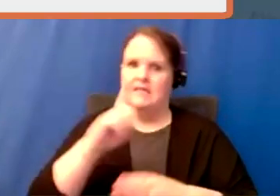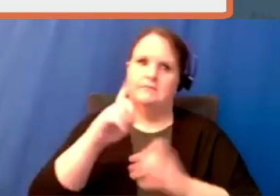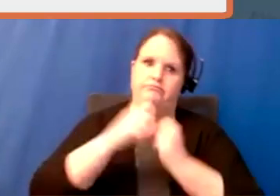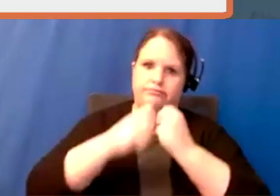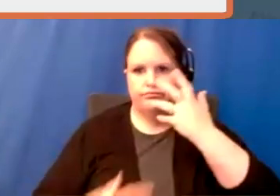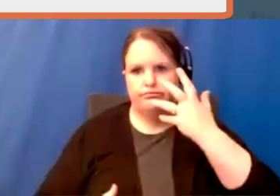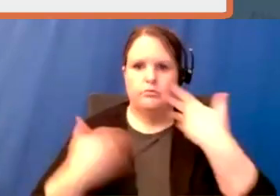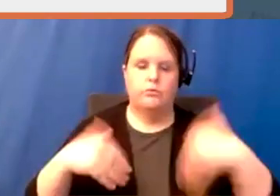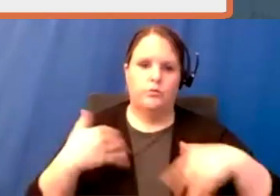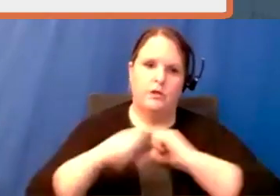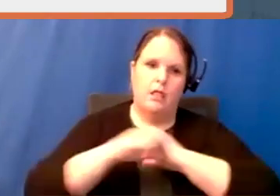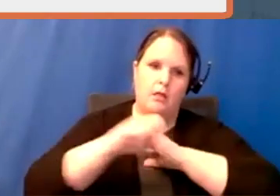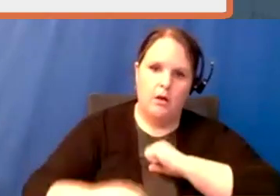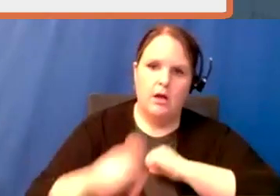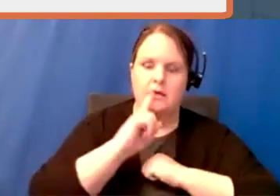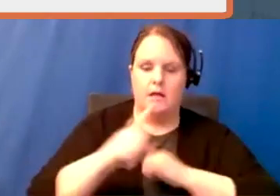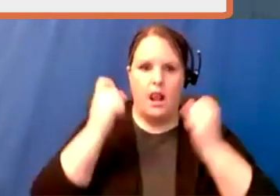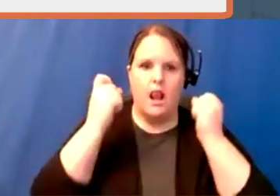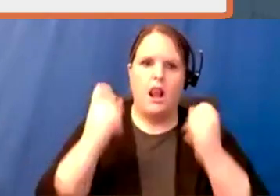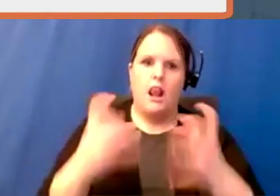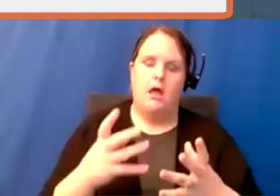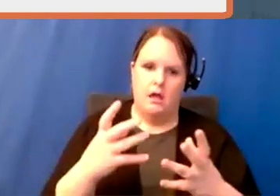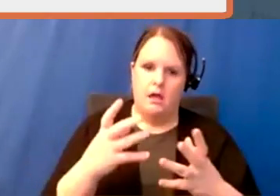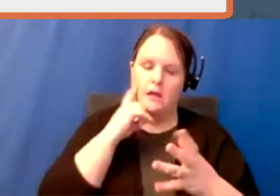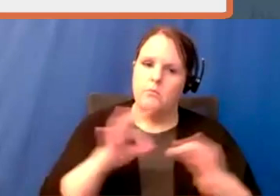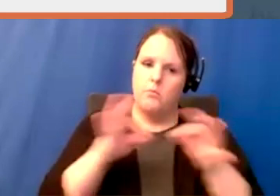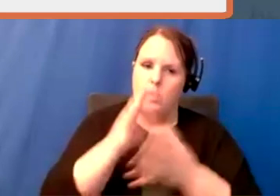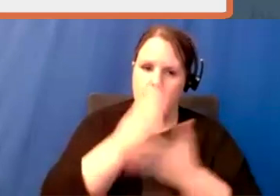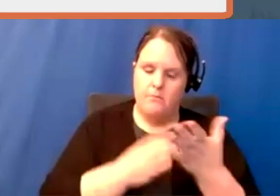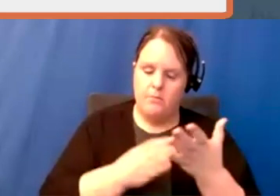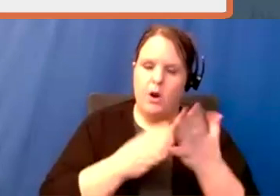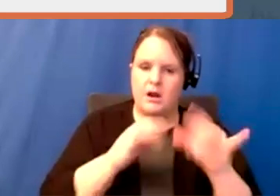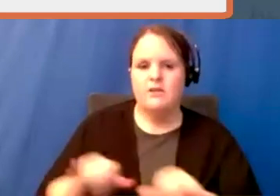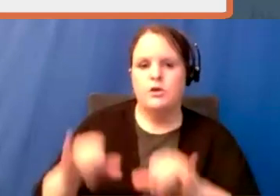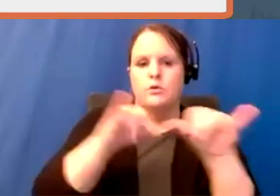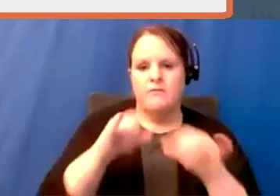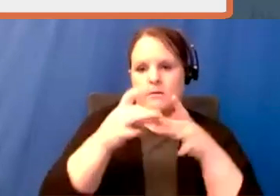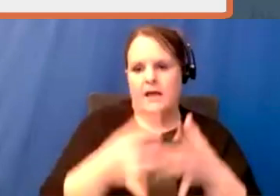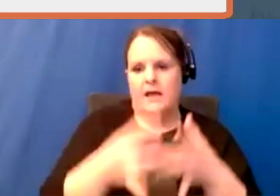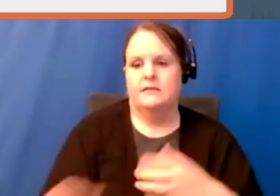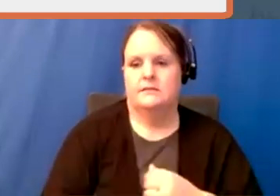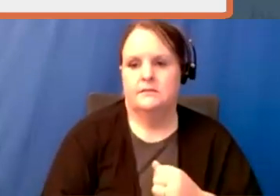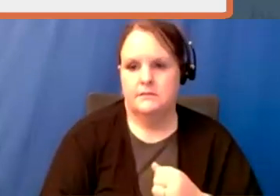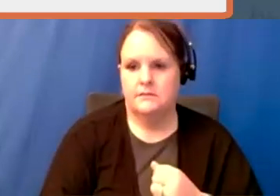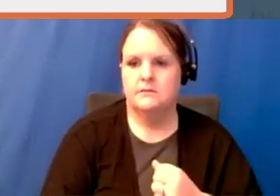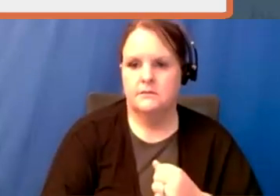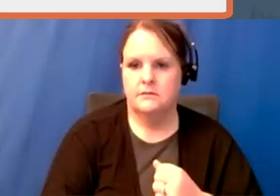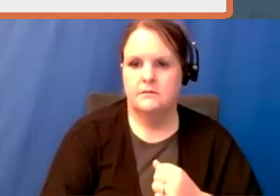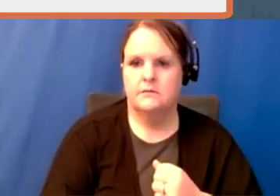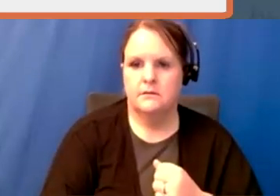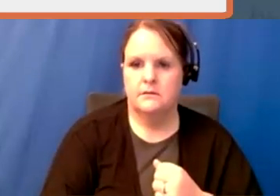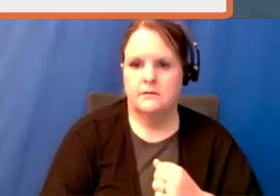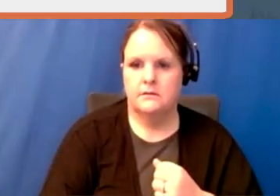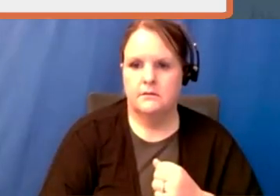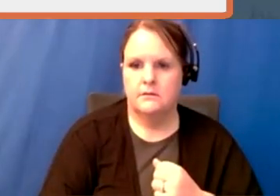on procurement. It's a very important component of the uniform guidance. And so obviously, because of that,